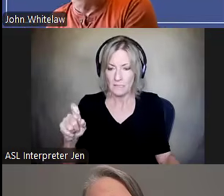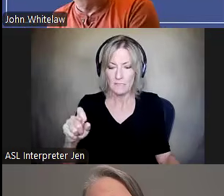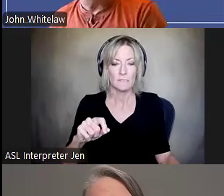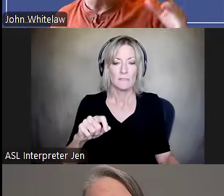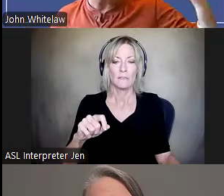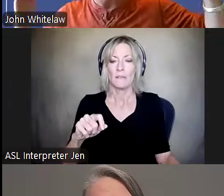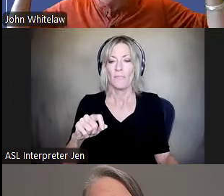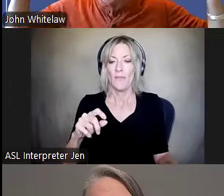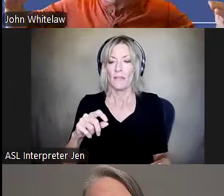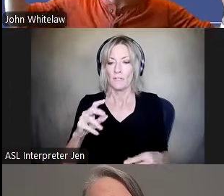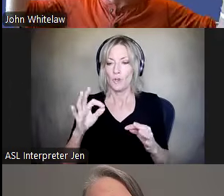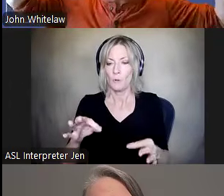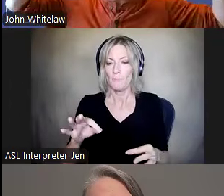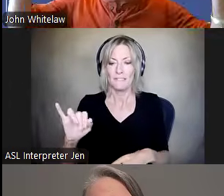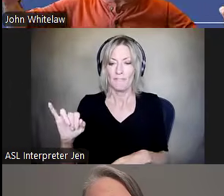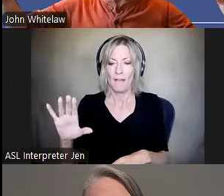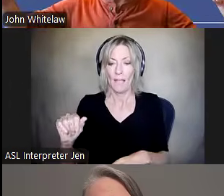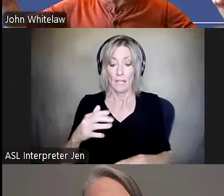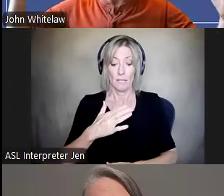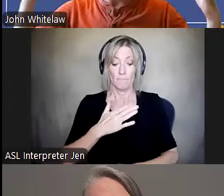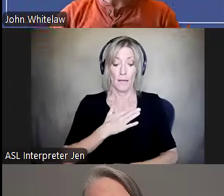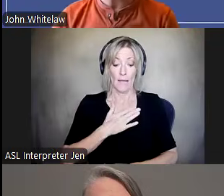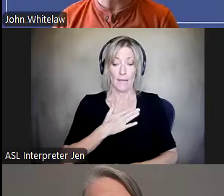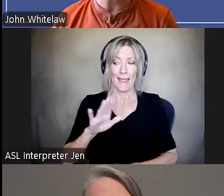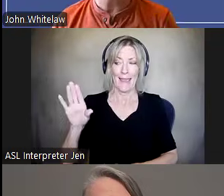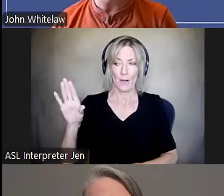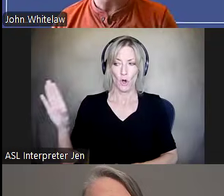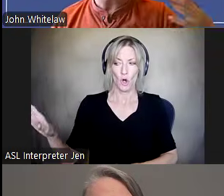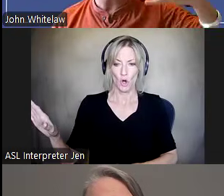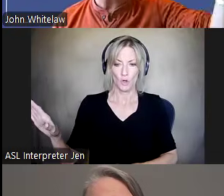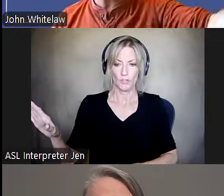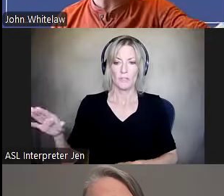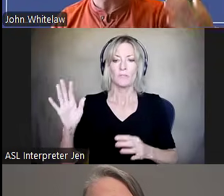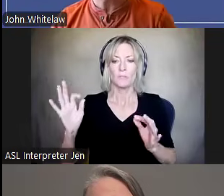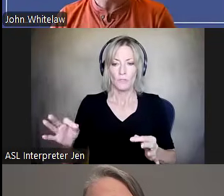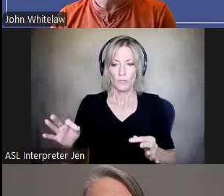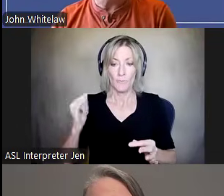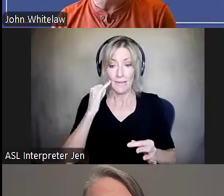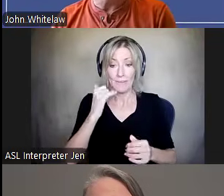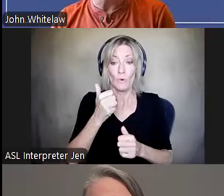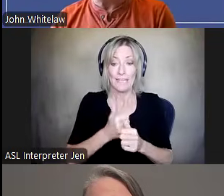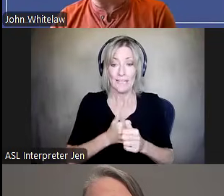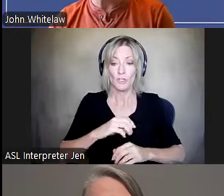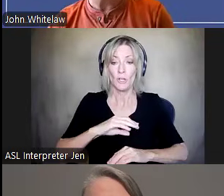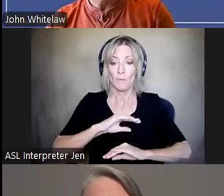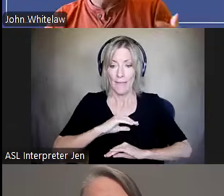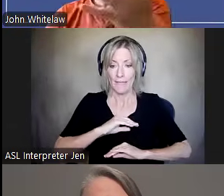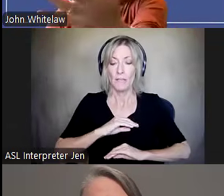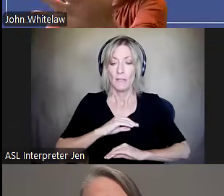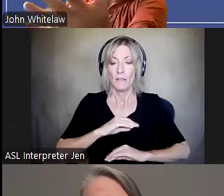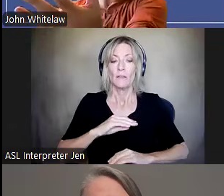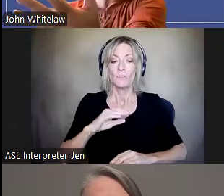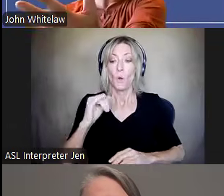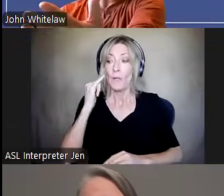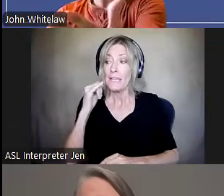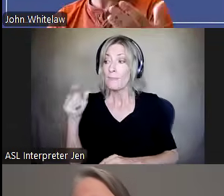that we pay. It's our own earnings that are looked at to determine whether we've each met the threshold. So if Kate